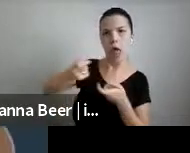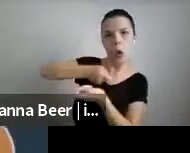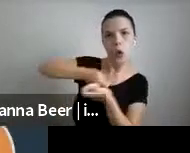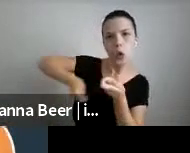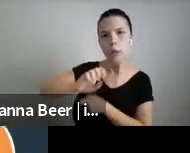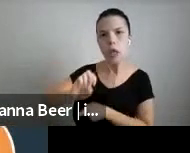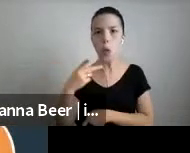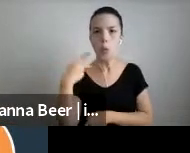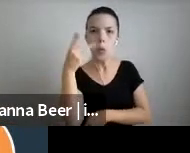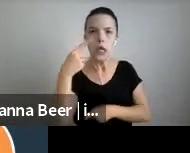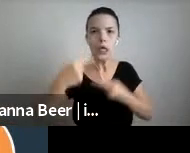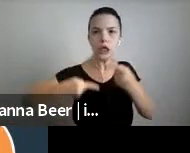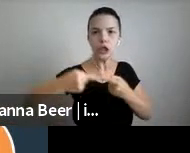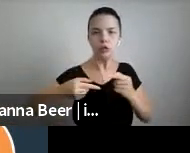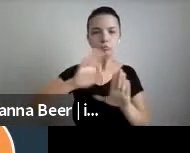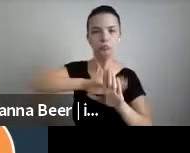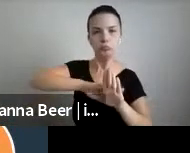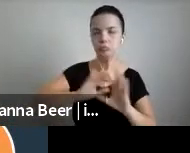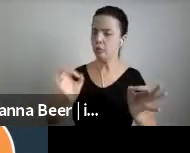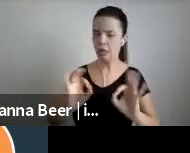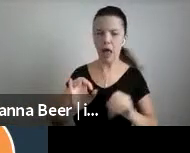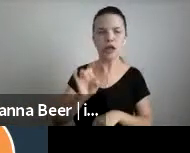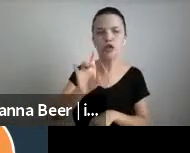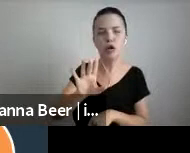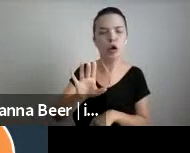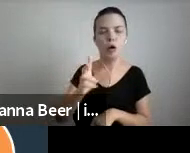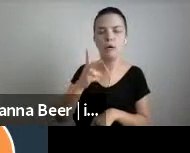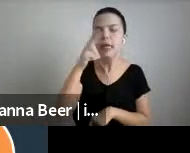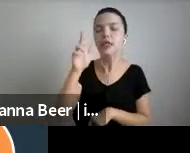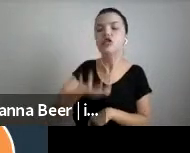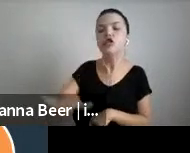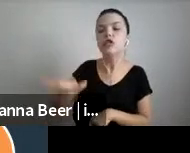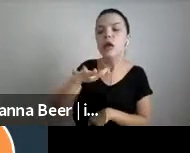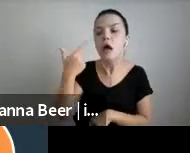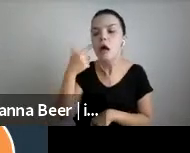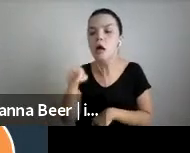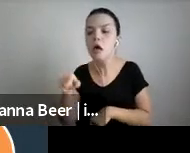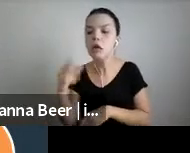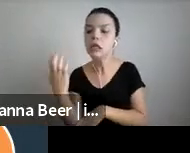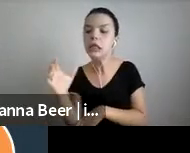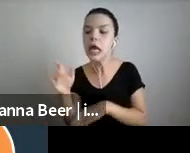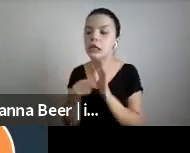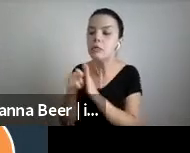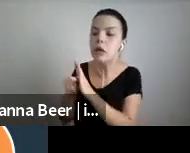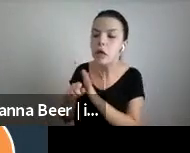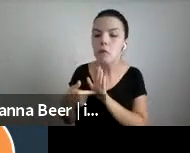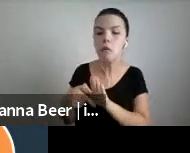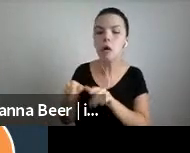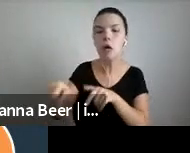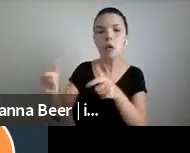available. So we have a 3-stage process for identification.